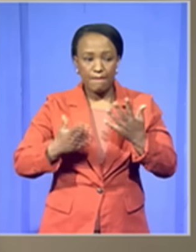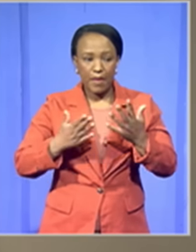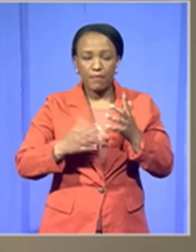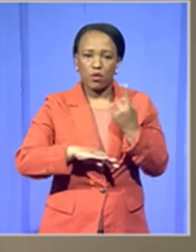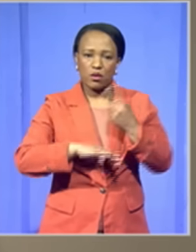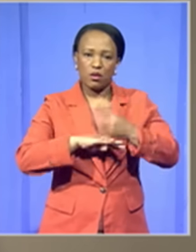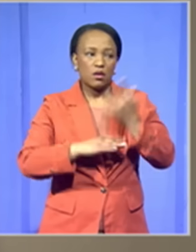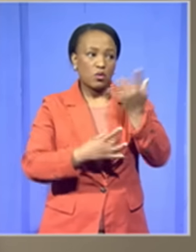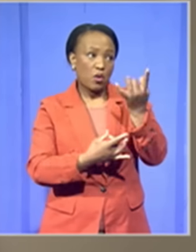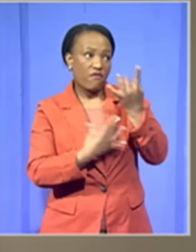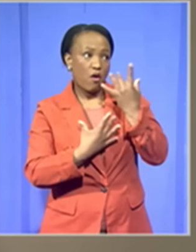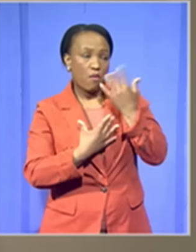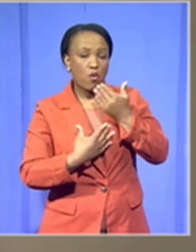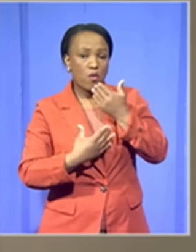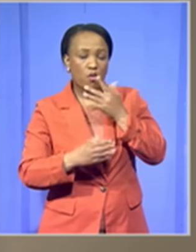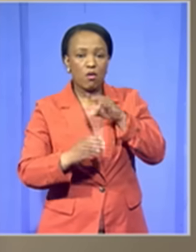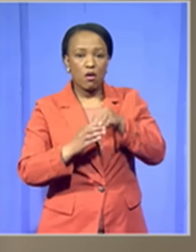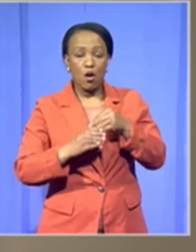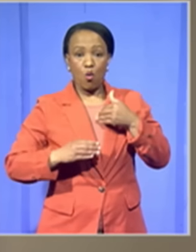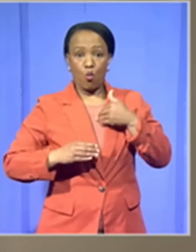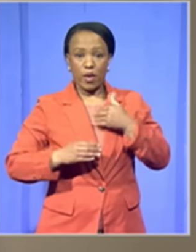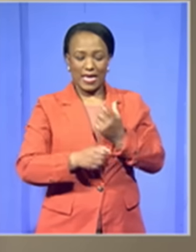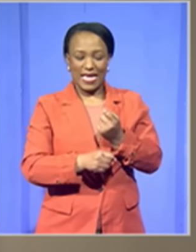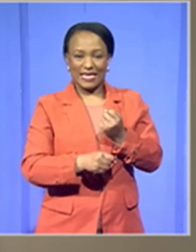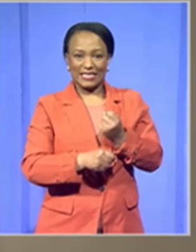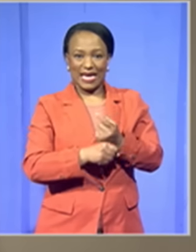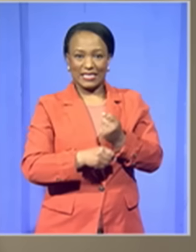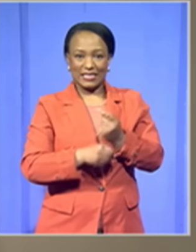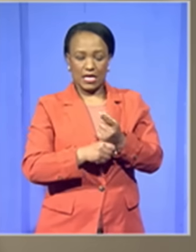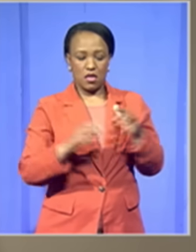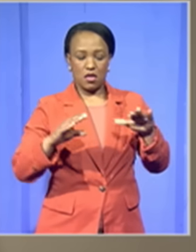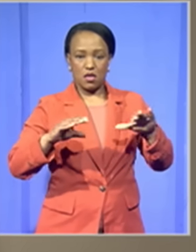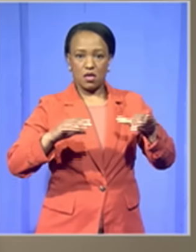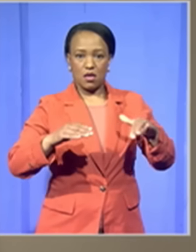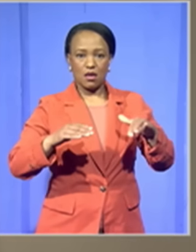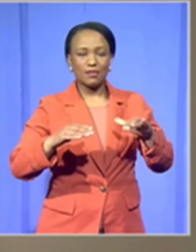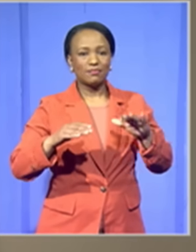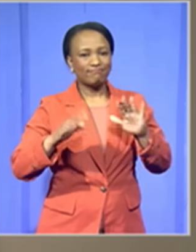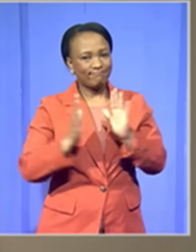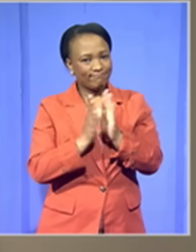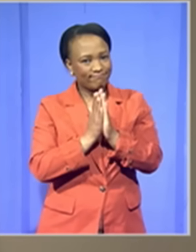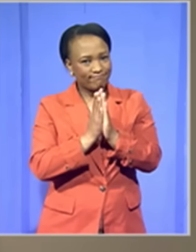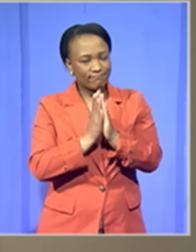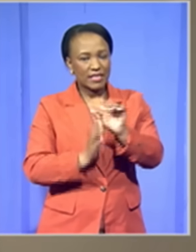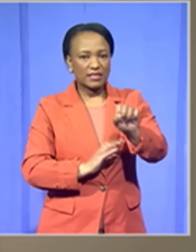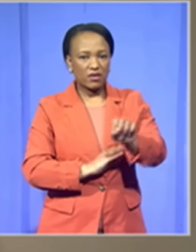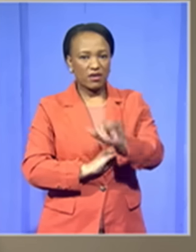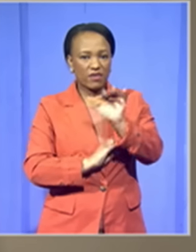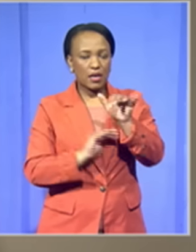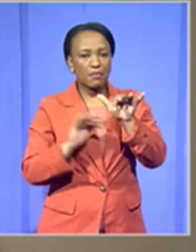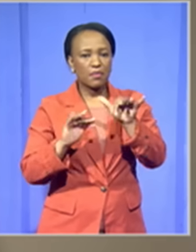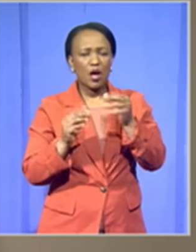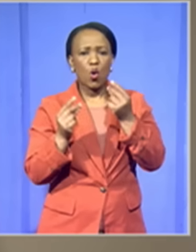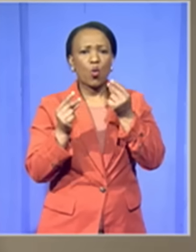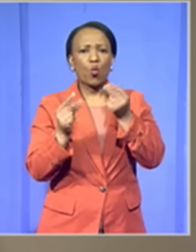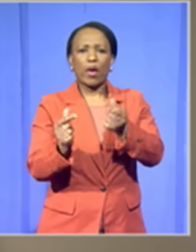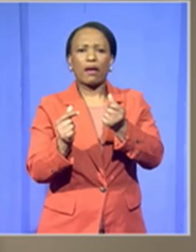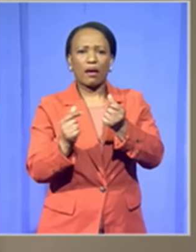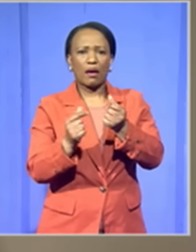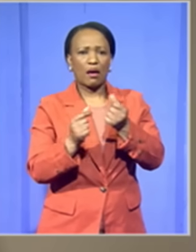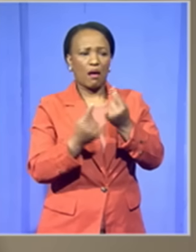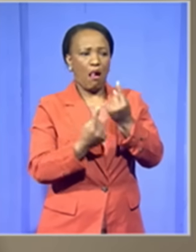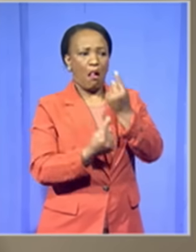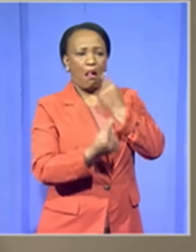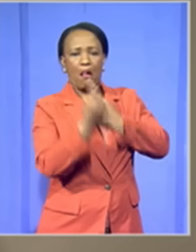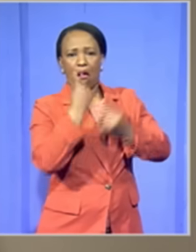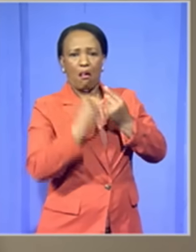ba re tsebiše. Rena re le industrial taxi re kgopela maaforika borwa gore tle ga ba tlogele gore ba phakišetše gore ba re industry ya gabo rena